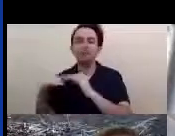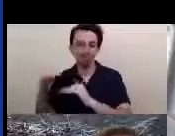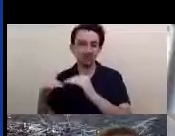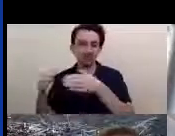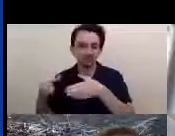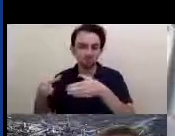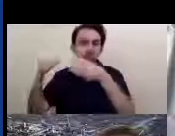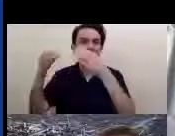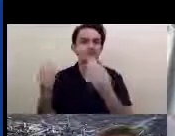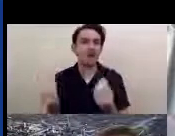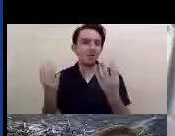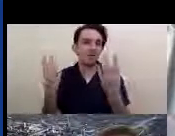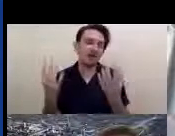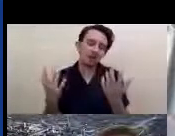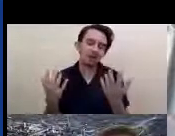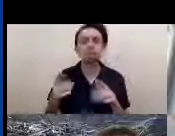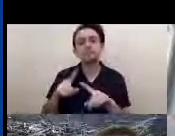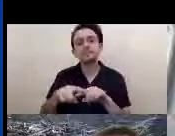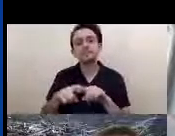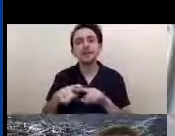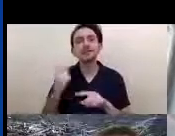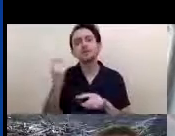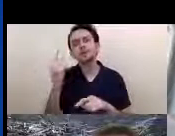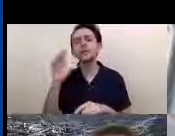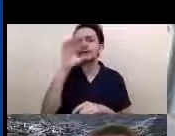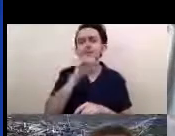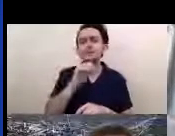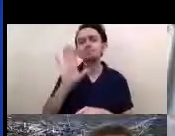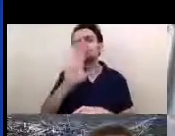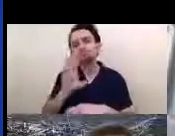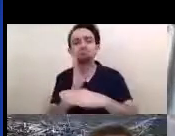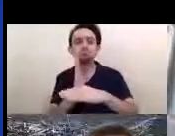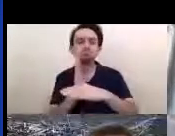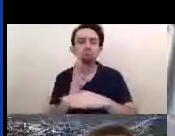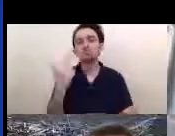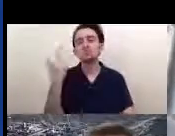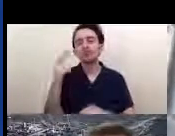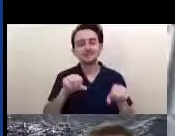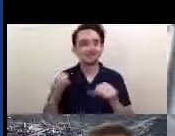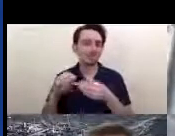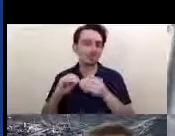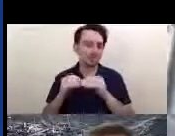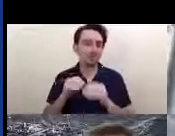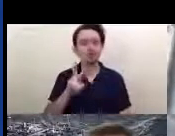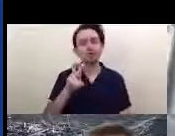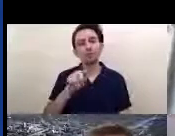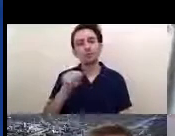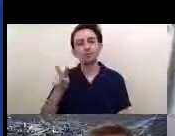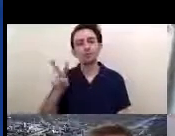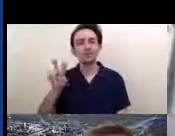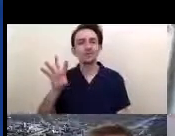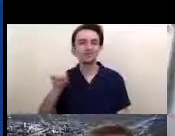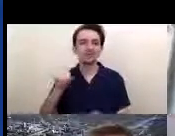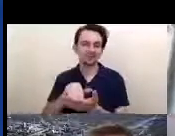tries to plan going forward, we think that's a reasonable number for them to plan around in terms of you know, a consistent amount of dollars that they could bring to the community.